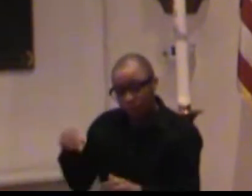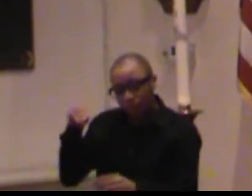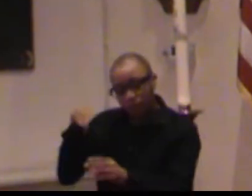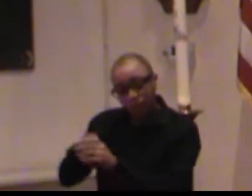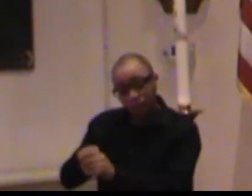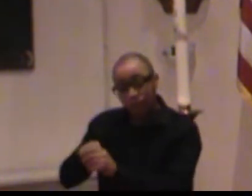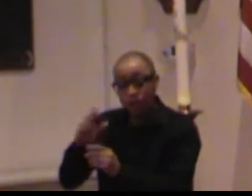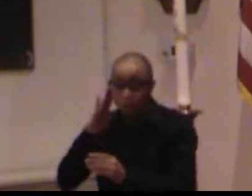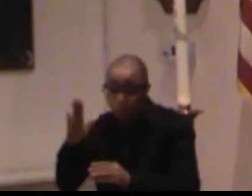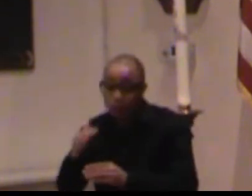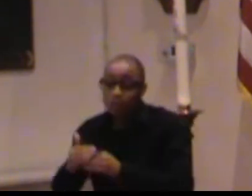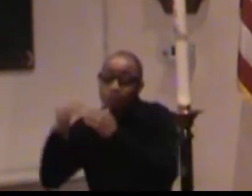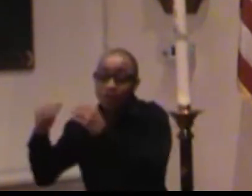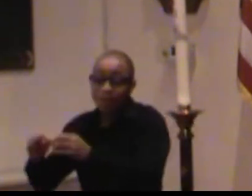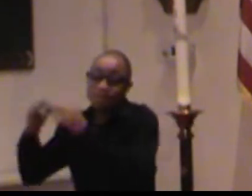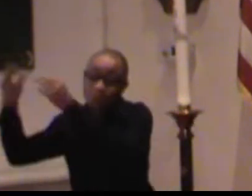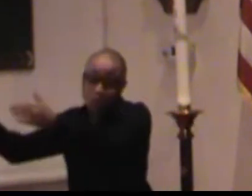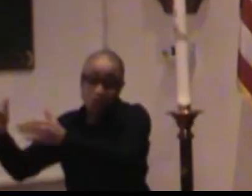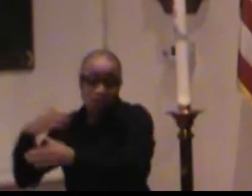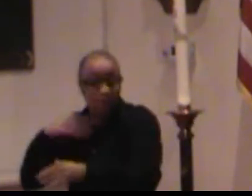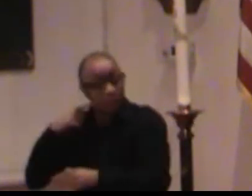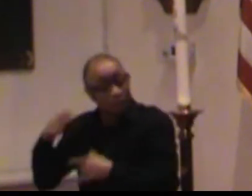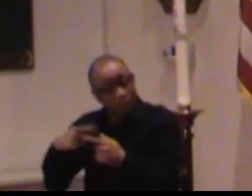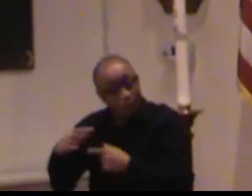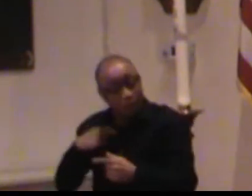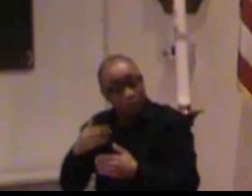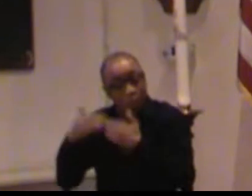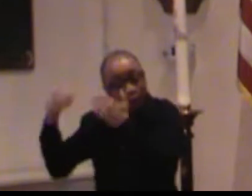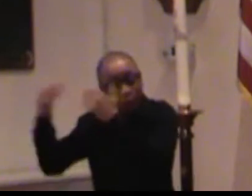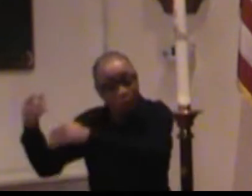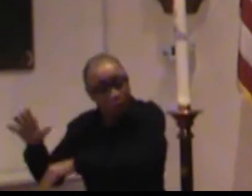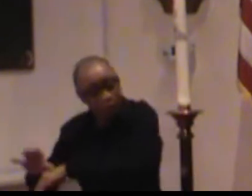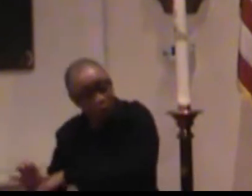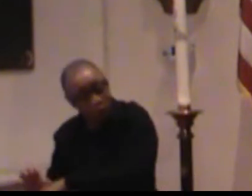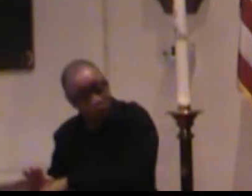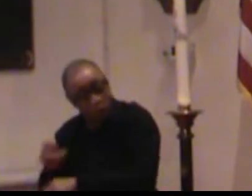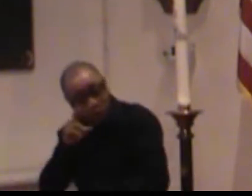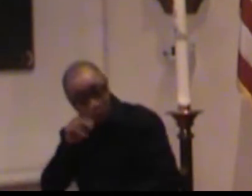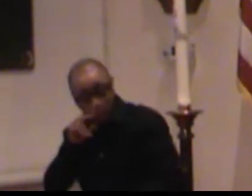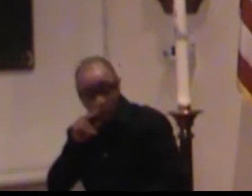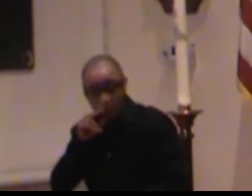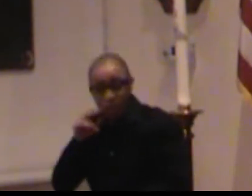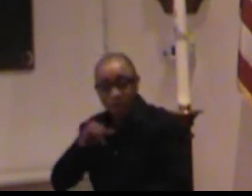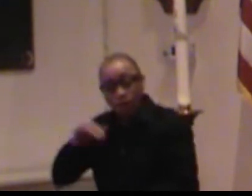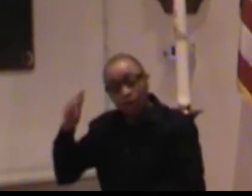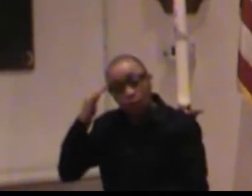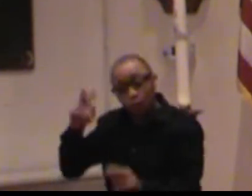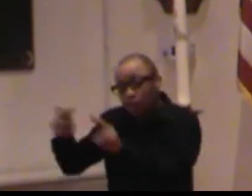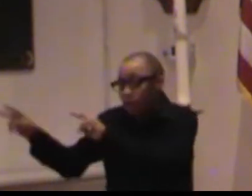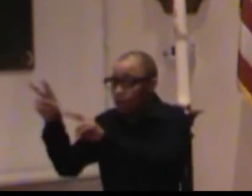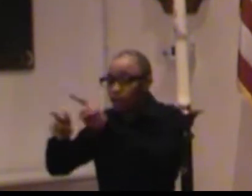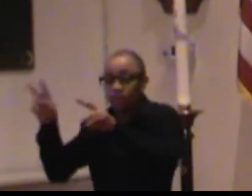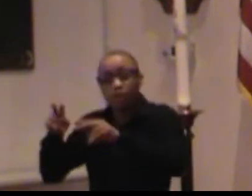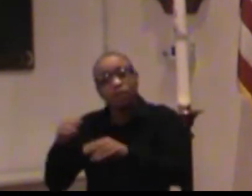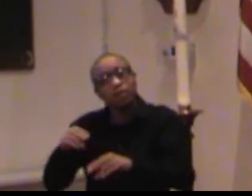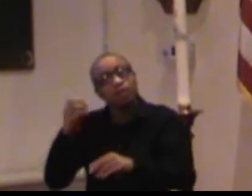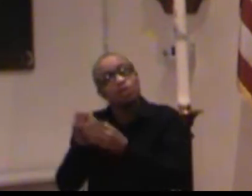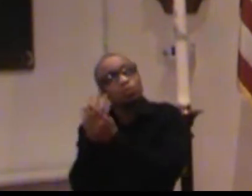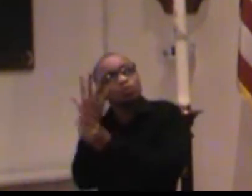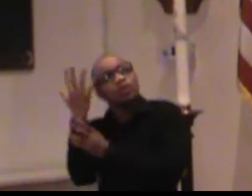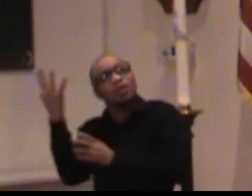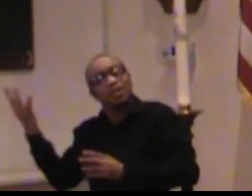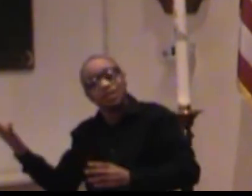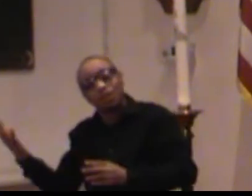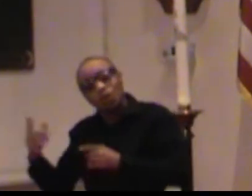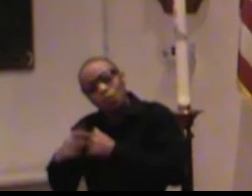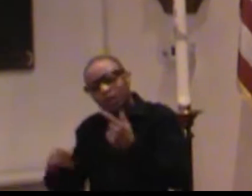it will spring forth. It's about to spring forth. Church is about to spring forth. As we look at a spring on